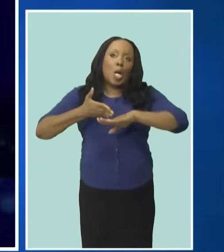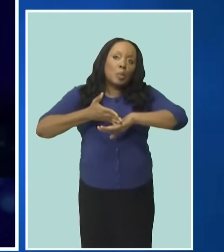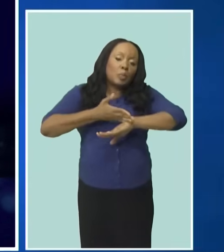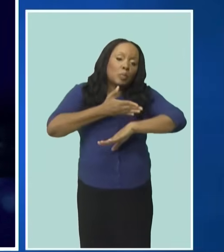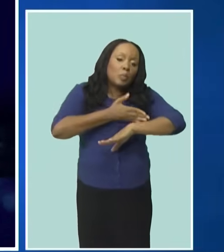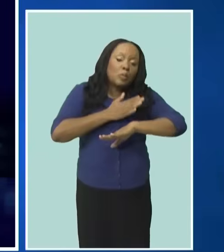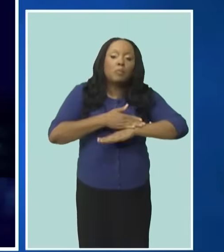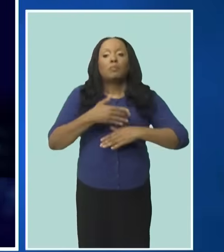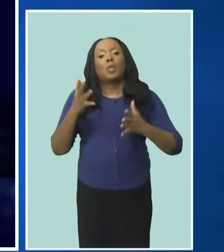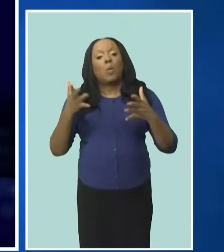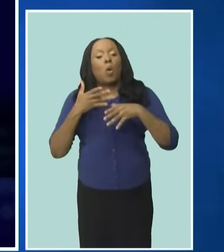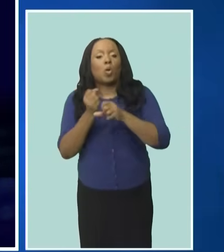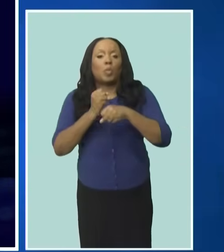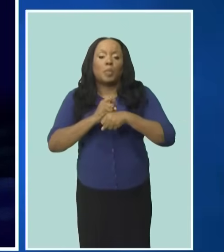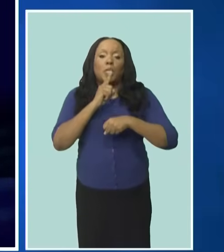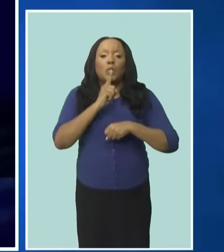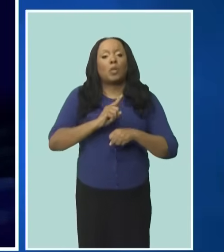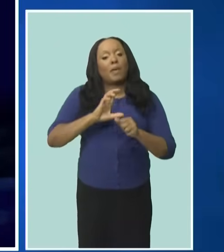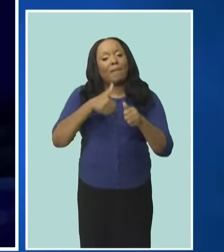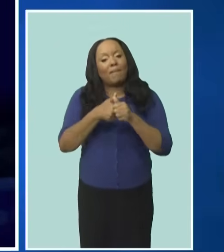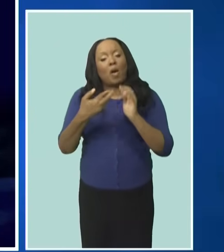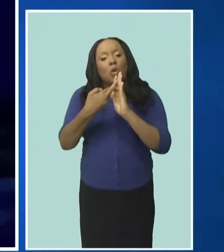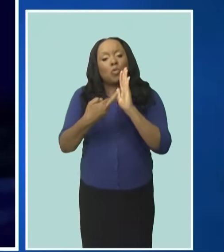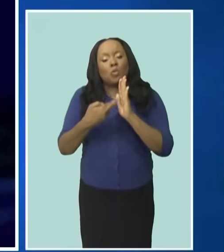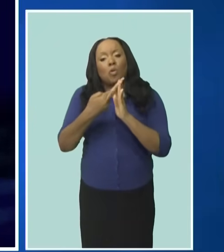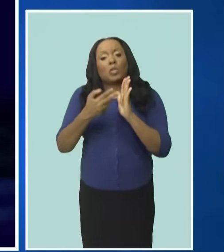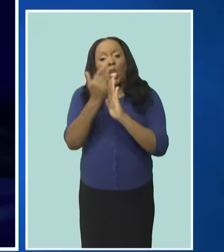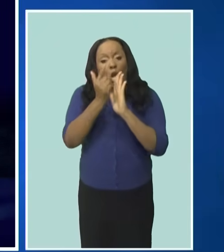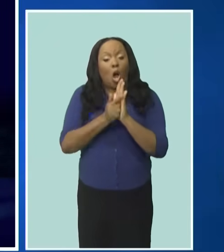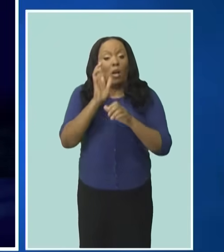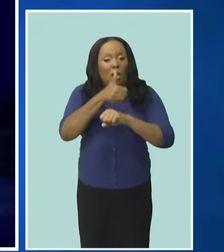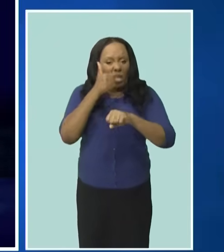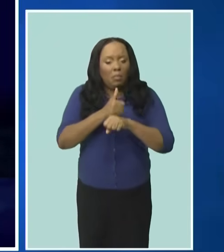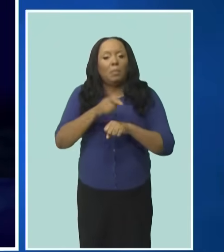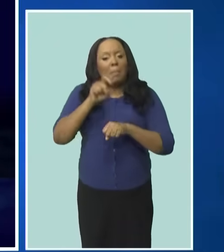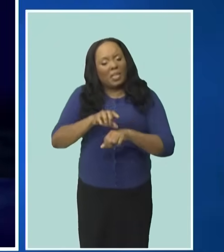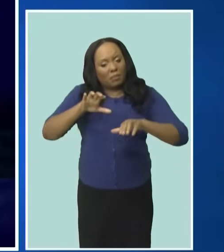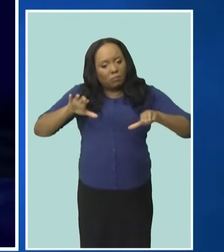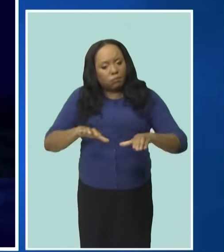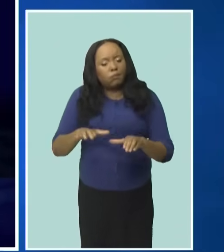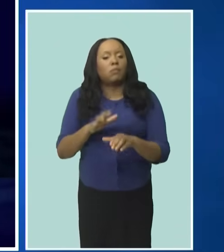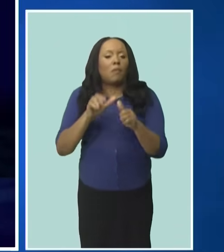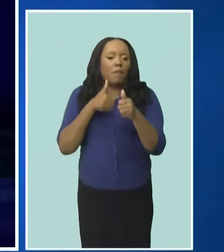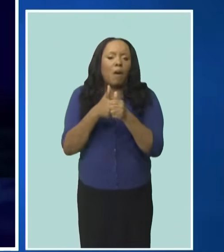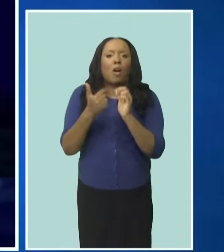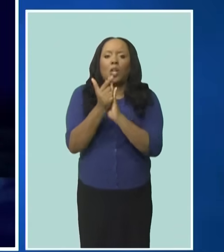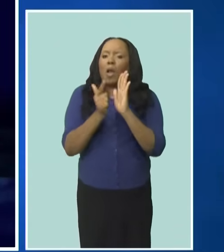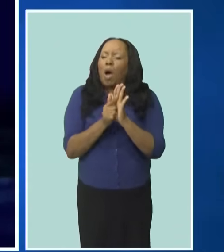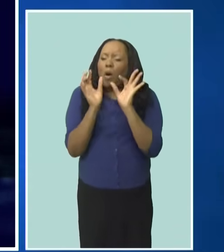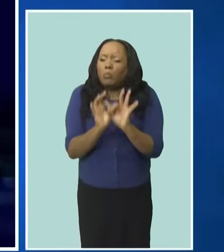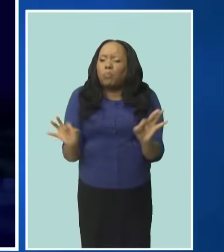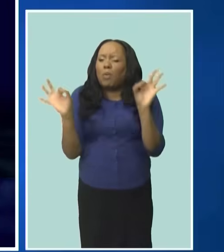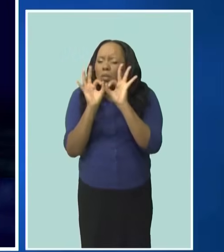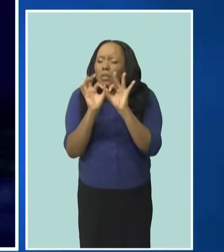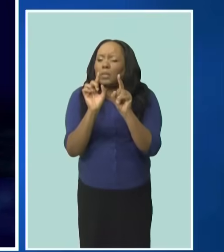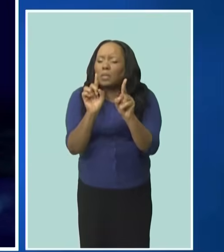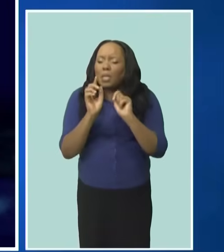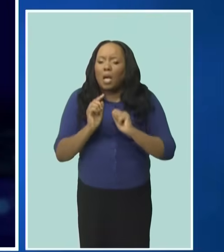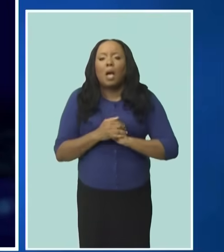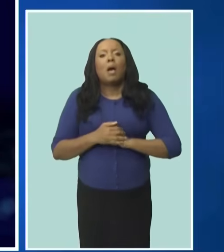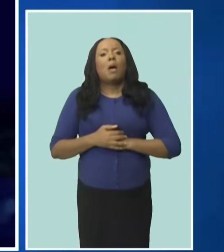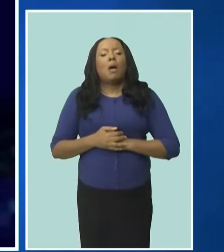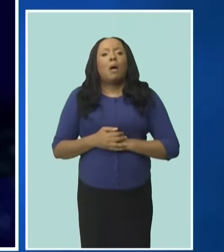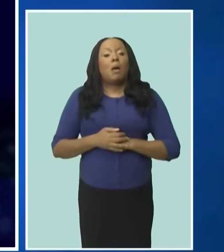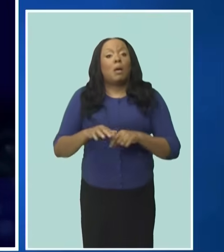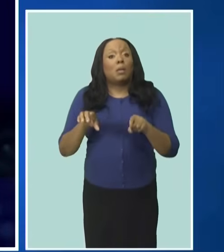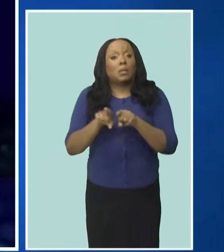of the enforcement of the law. This is very critical in meeting. Same time I've always been saying in